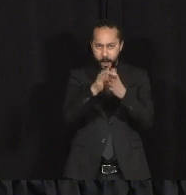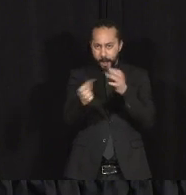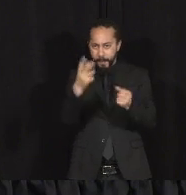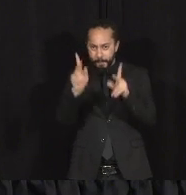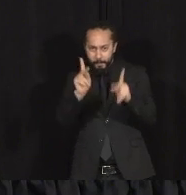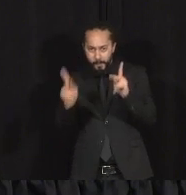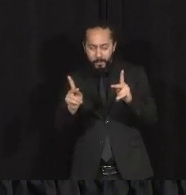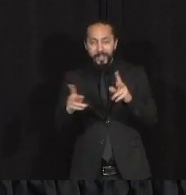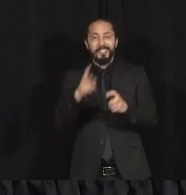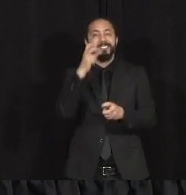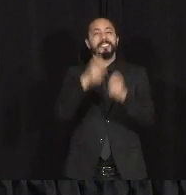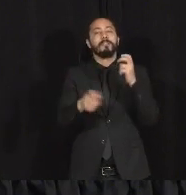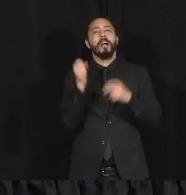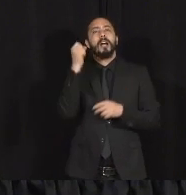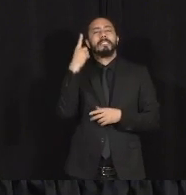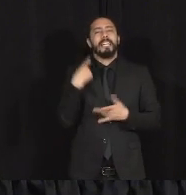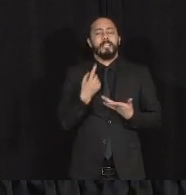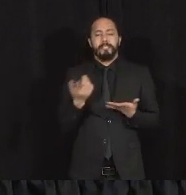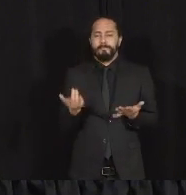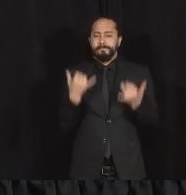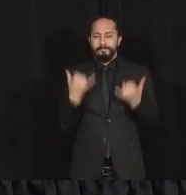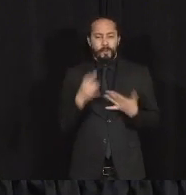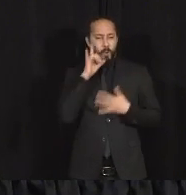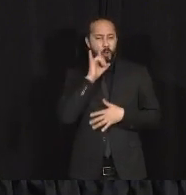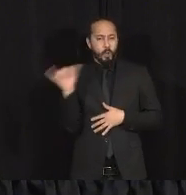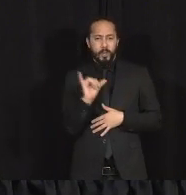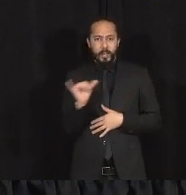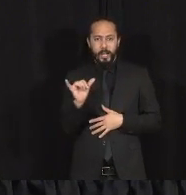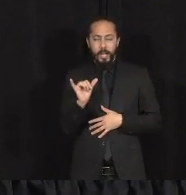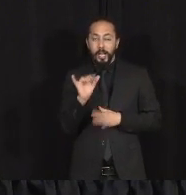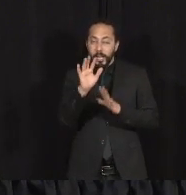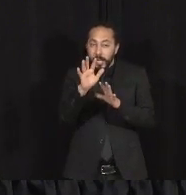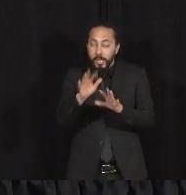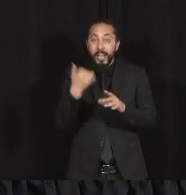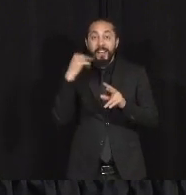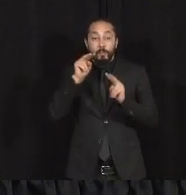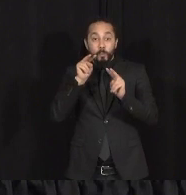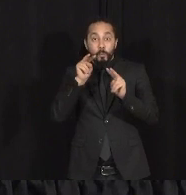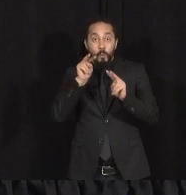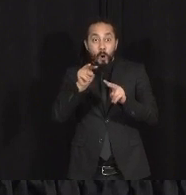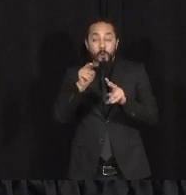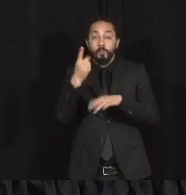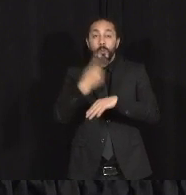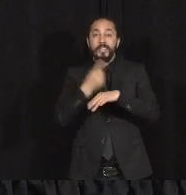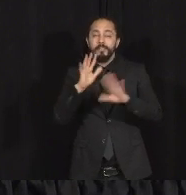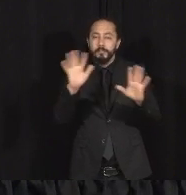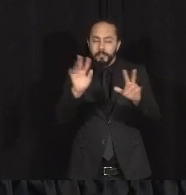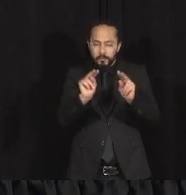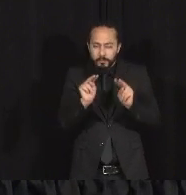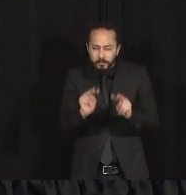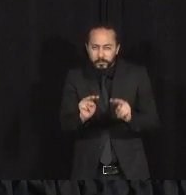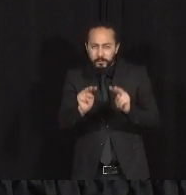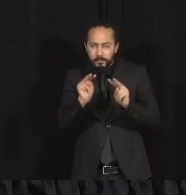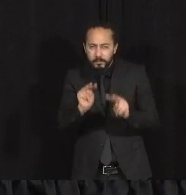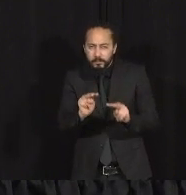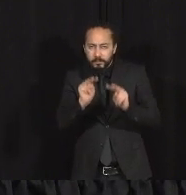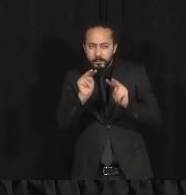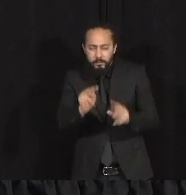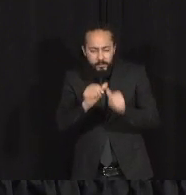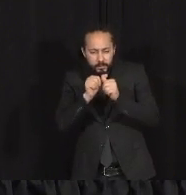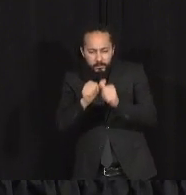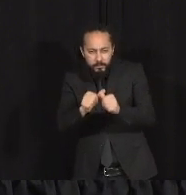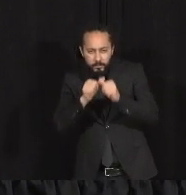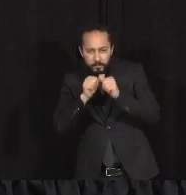to watch it extremely carefully because it is rather dependent upon who